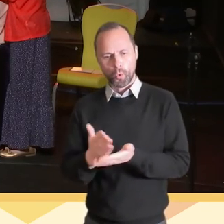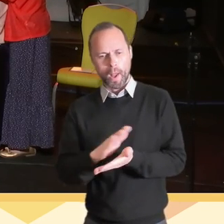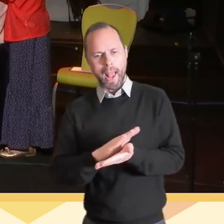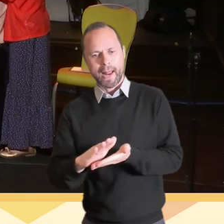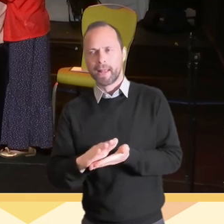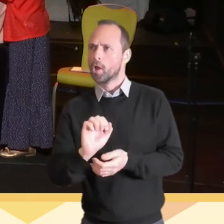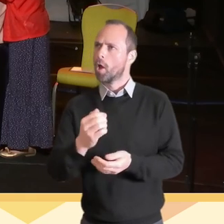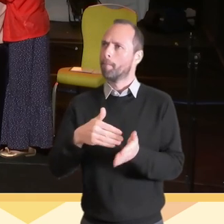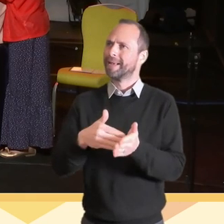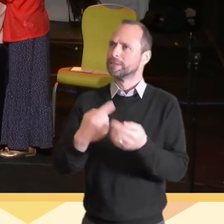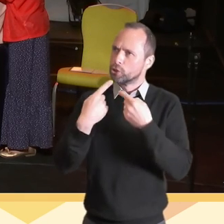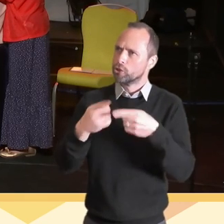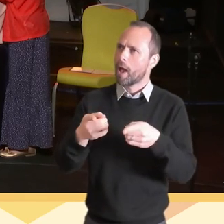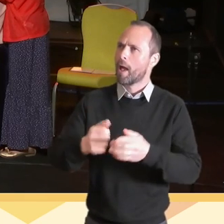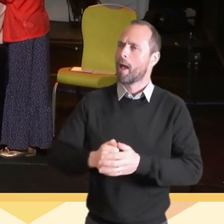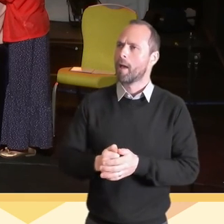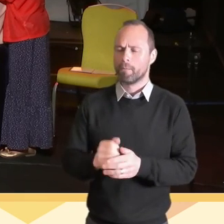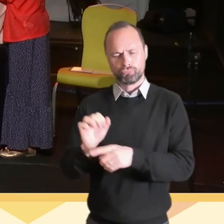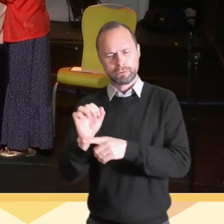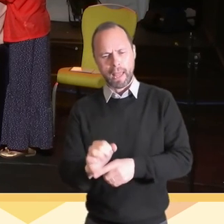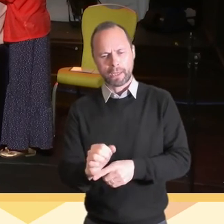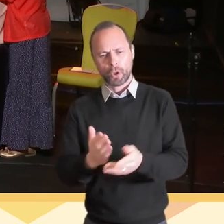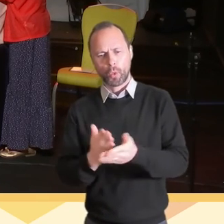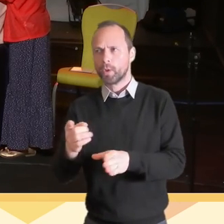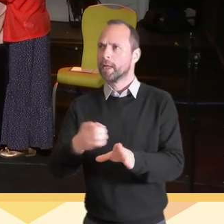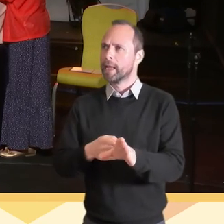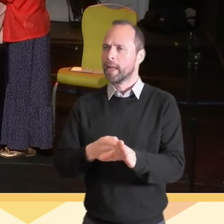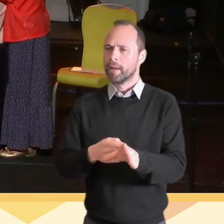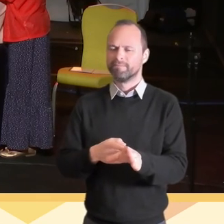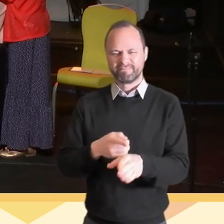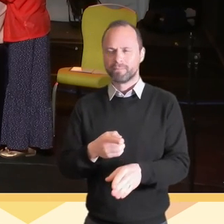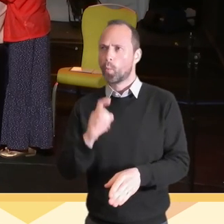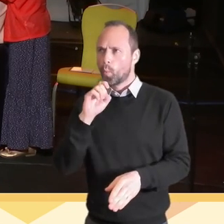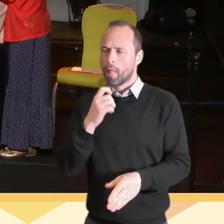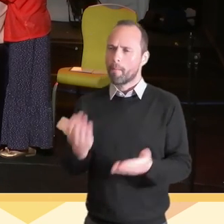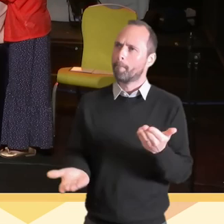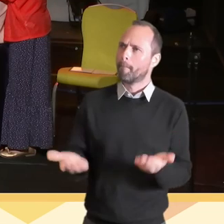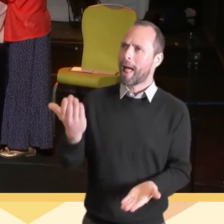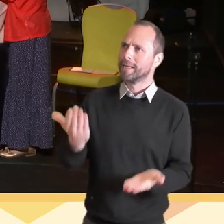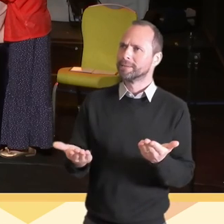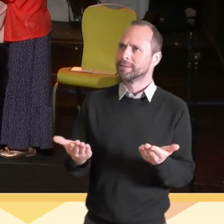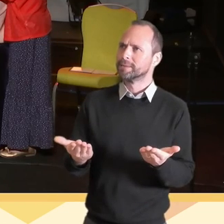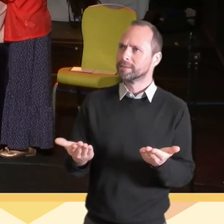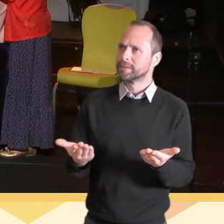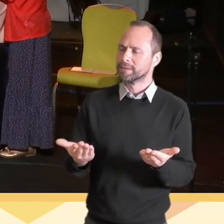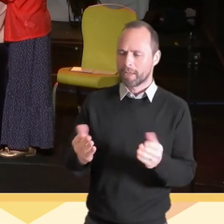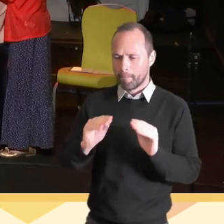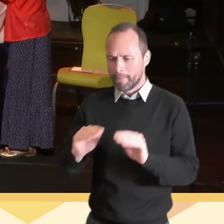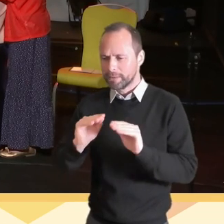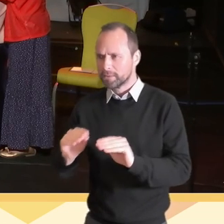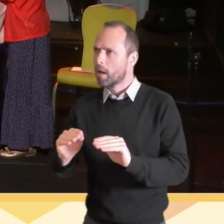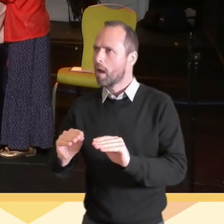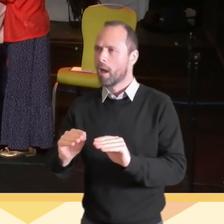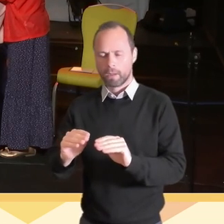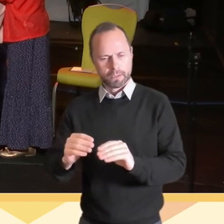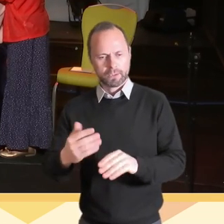her and protect her during this coming year. She'd find that balance through ministering and serving you, and